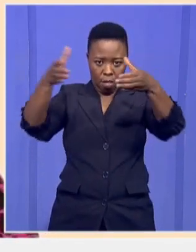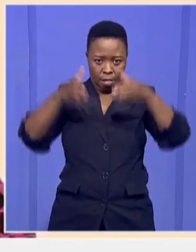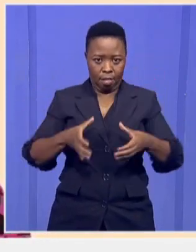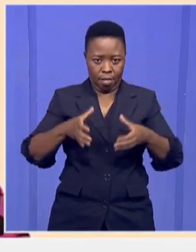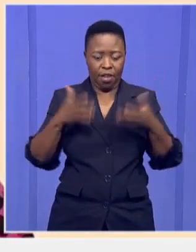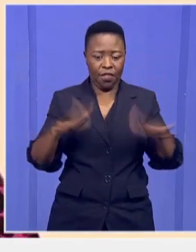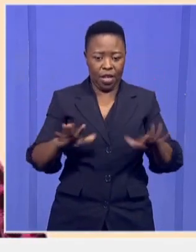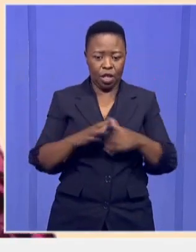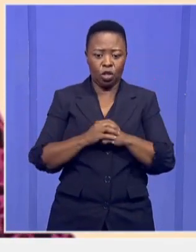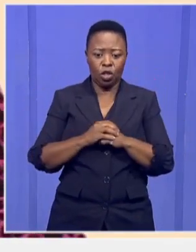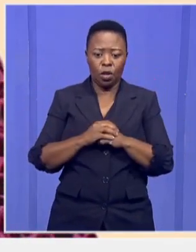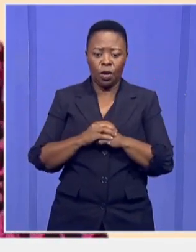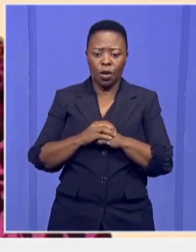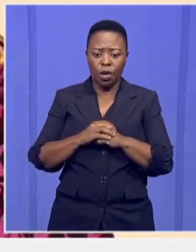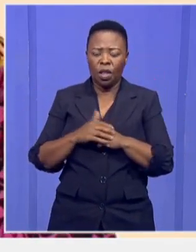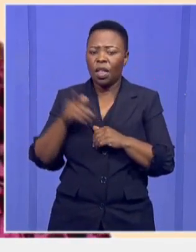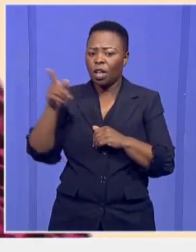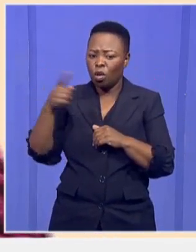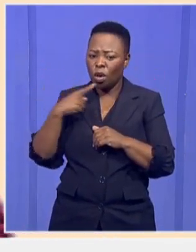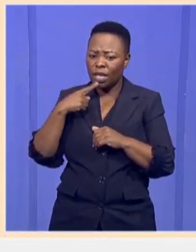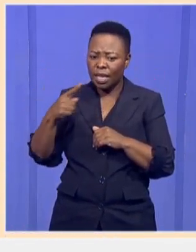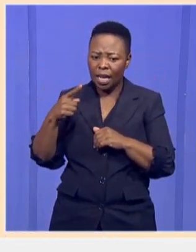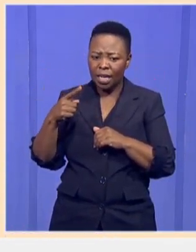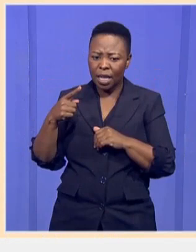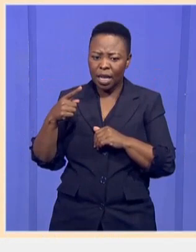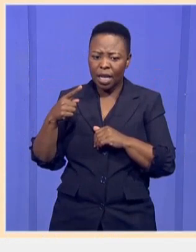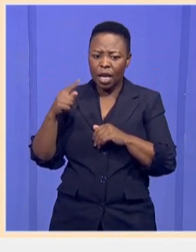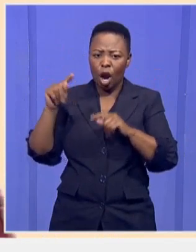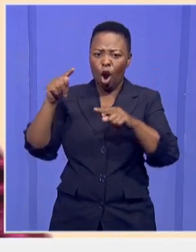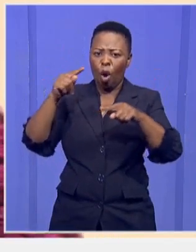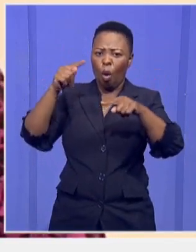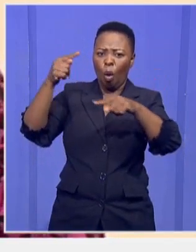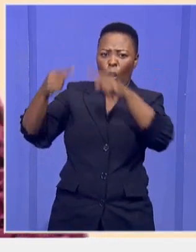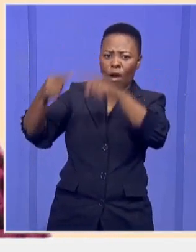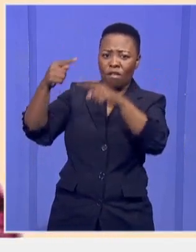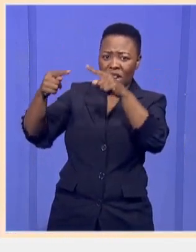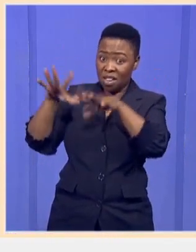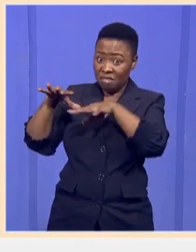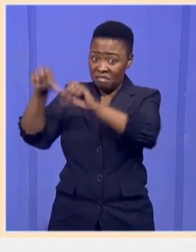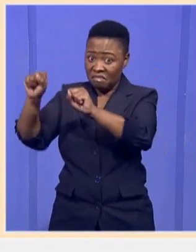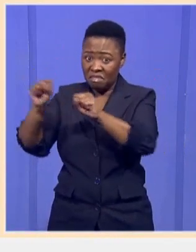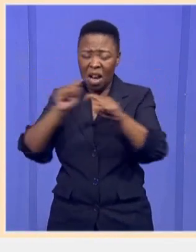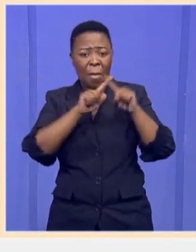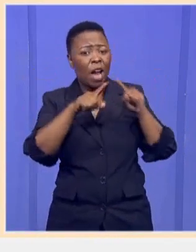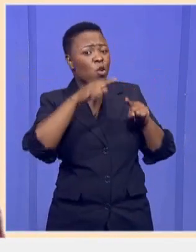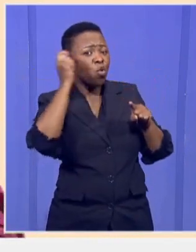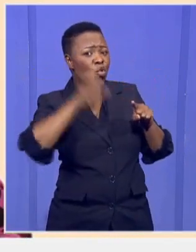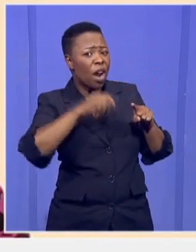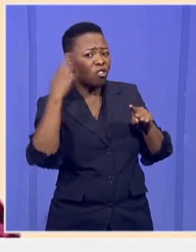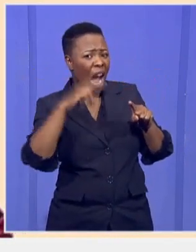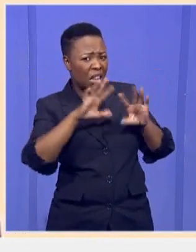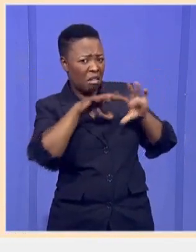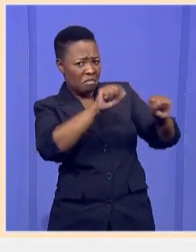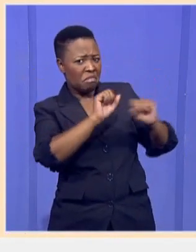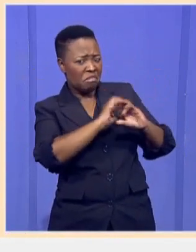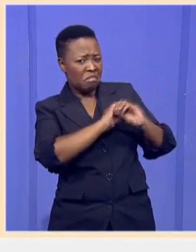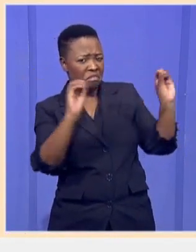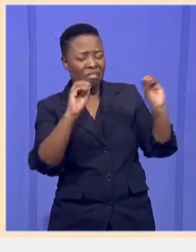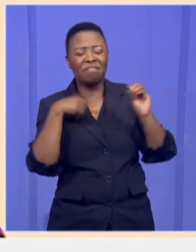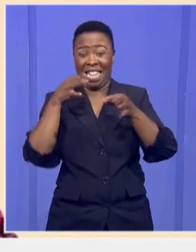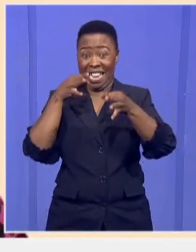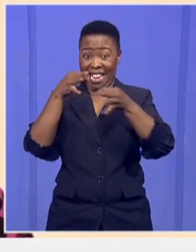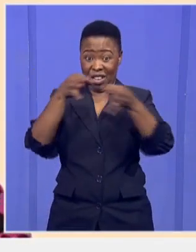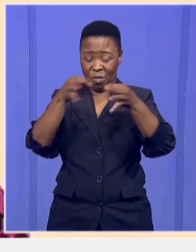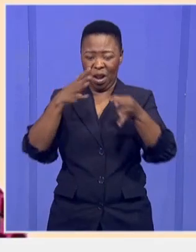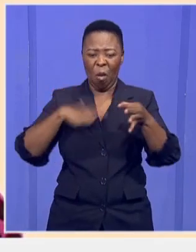And then you said, I take a position on the conflict in Sudan, but not on Ukraine. Let me explain to you, because I think